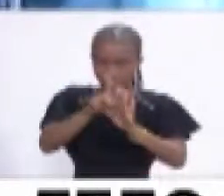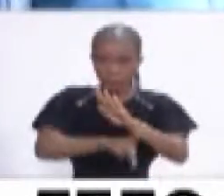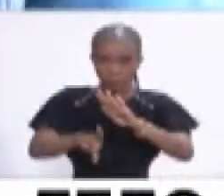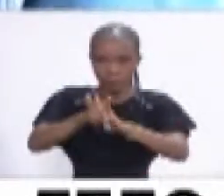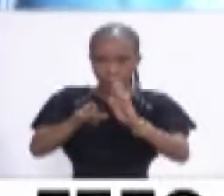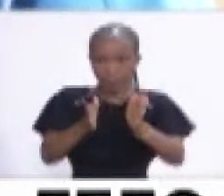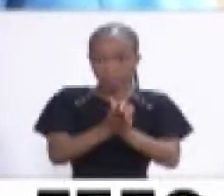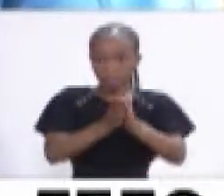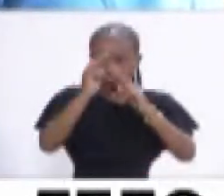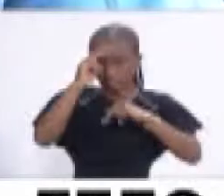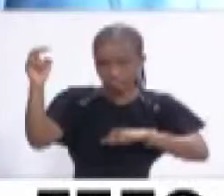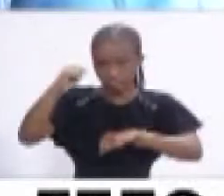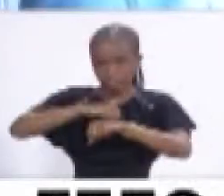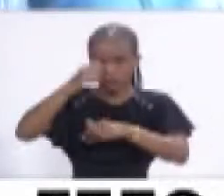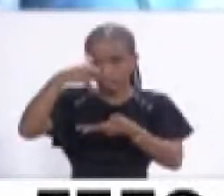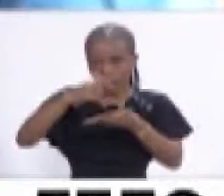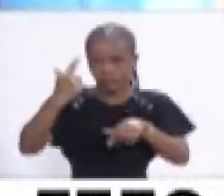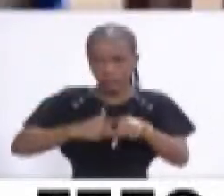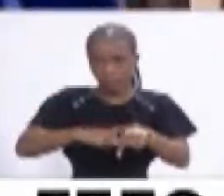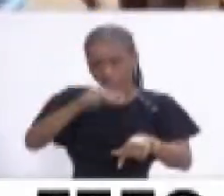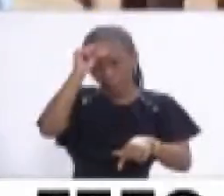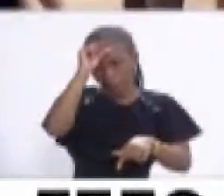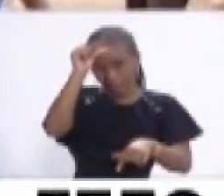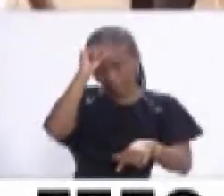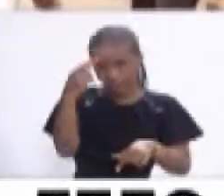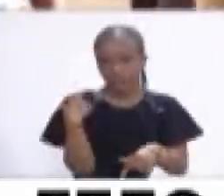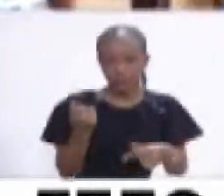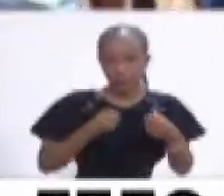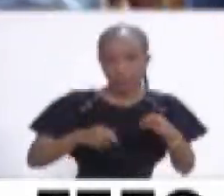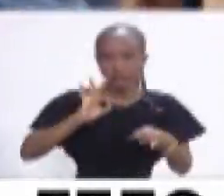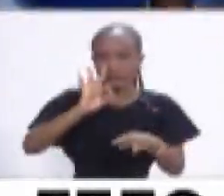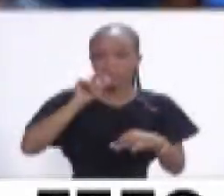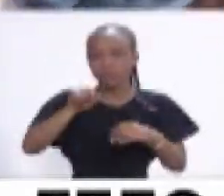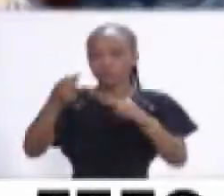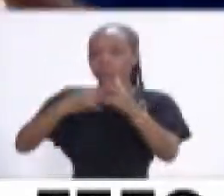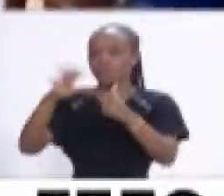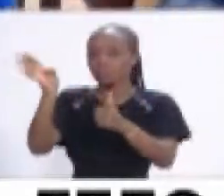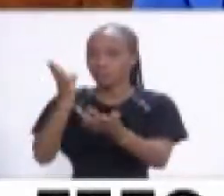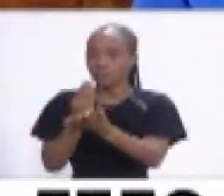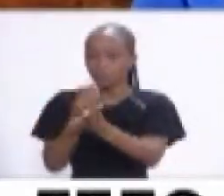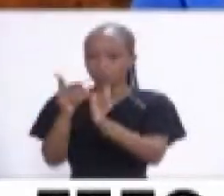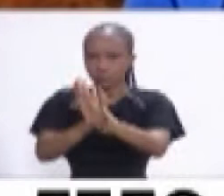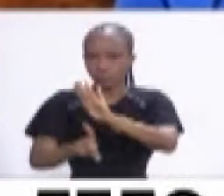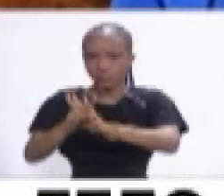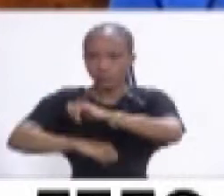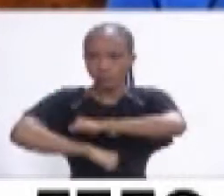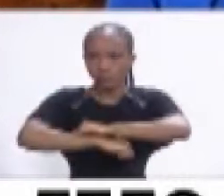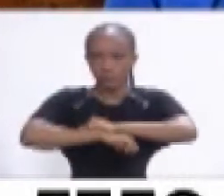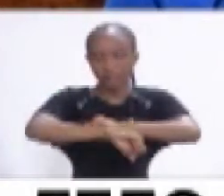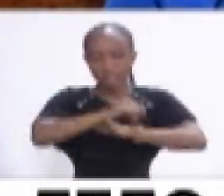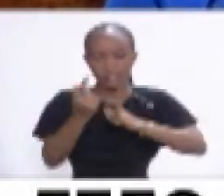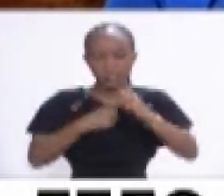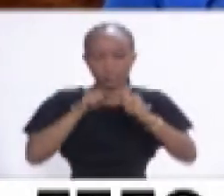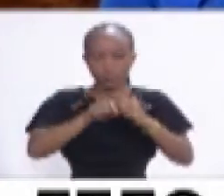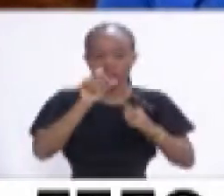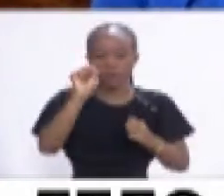and secondary schools. This comes even as the government recently released 2.8 billion shillings for primary schools and another 6.5